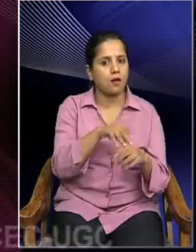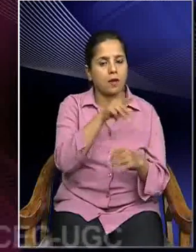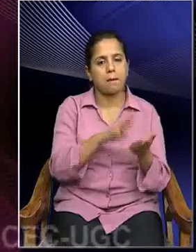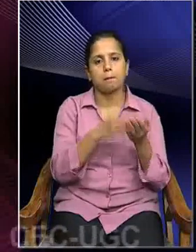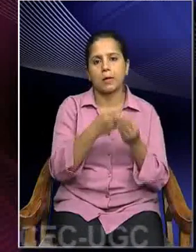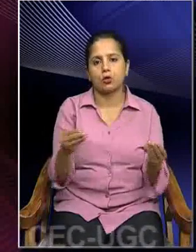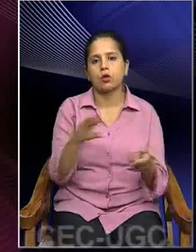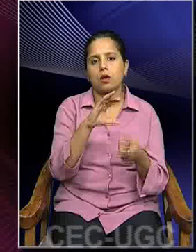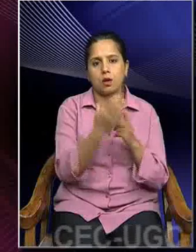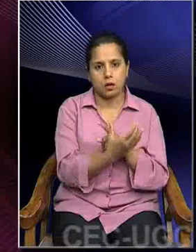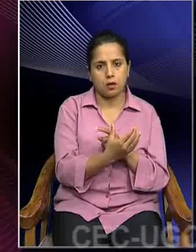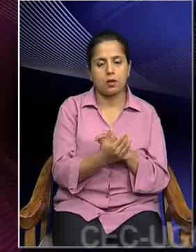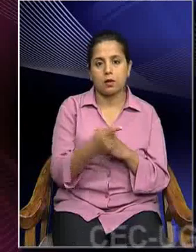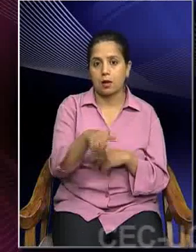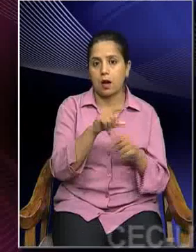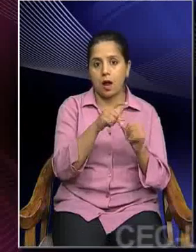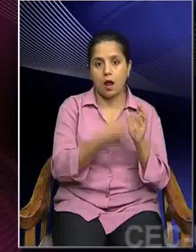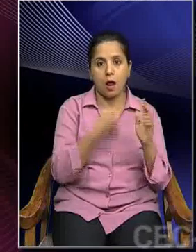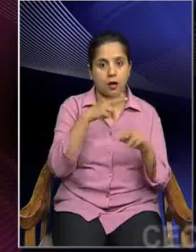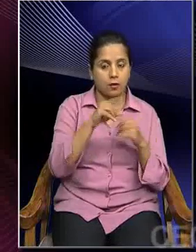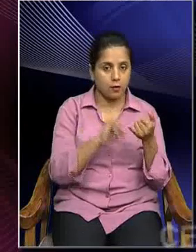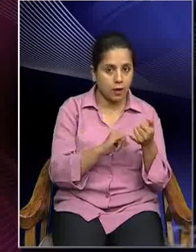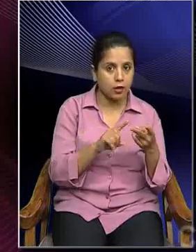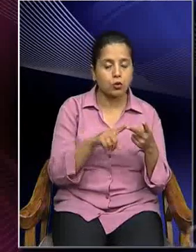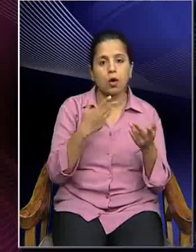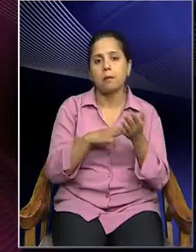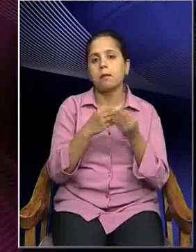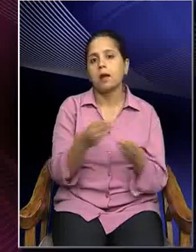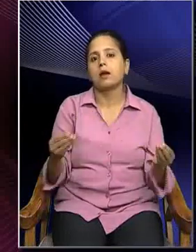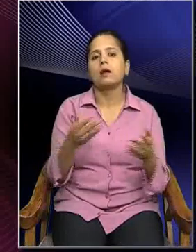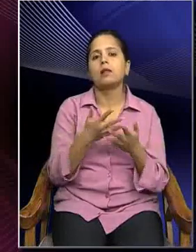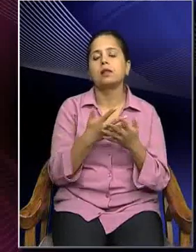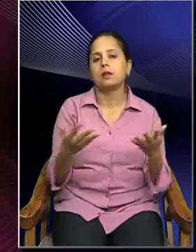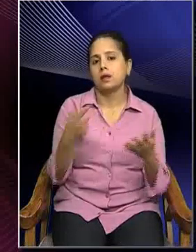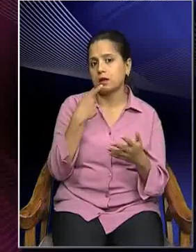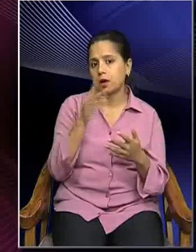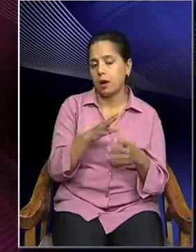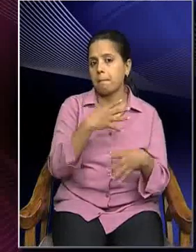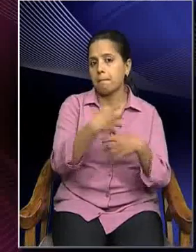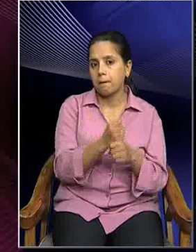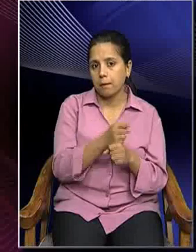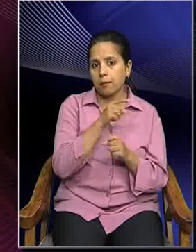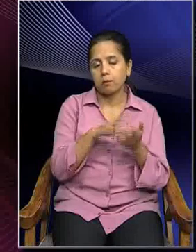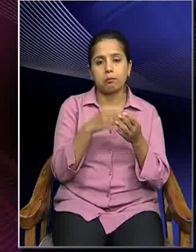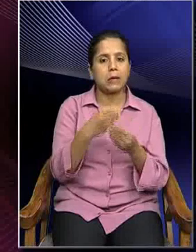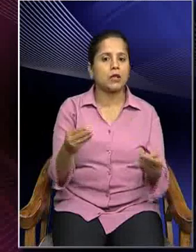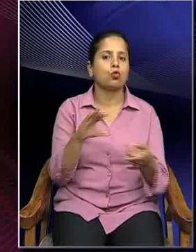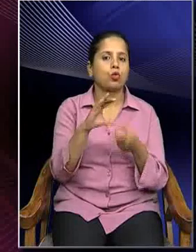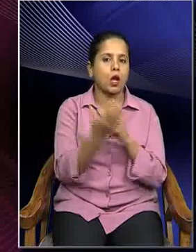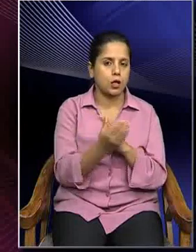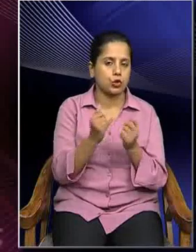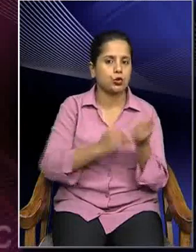material culture. So artifact or material object would be constituting the material culture of